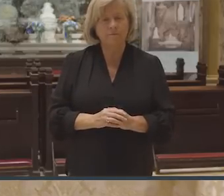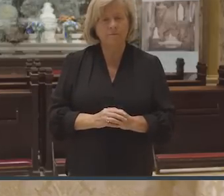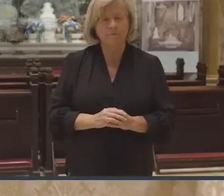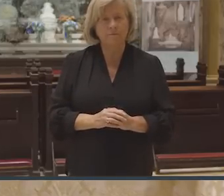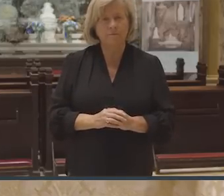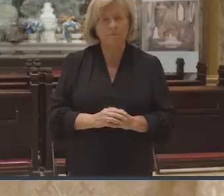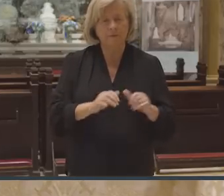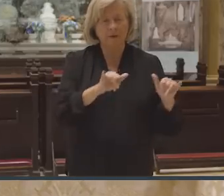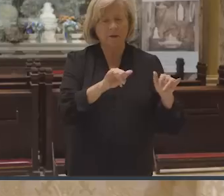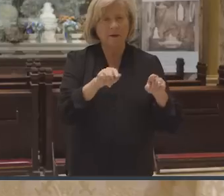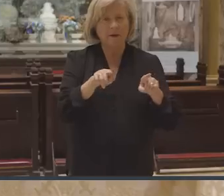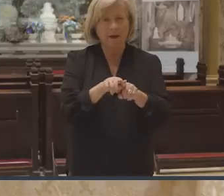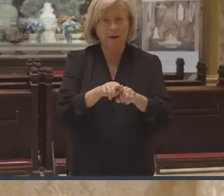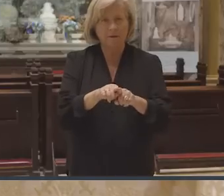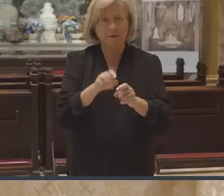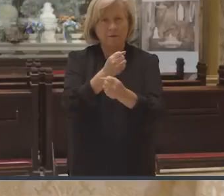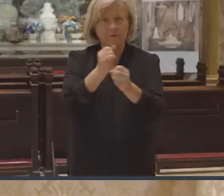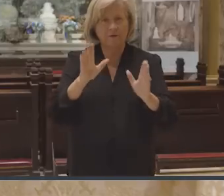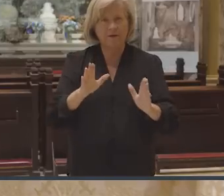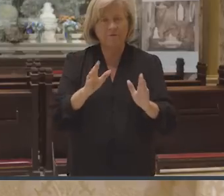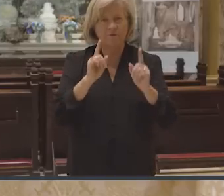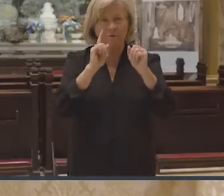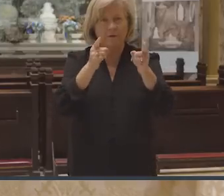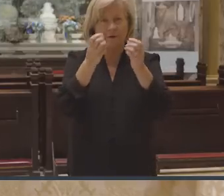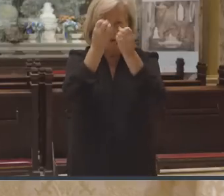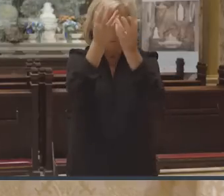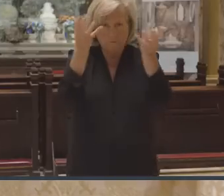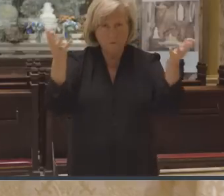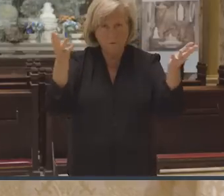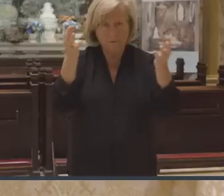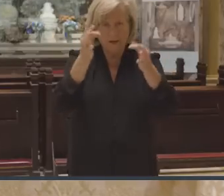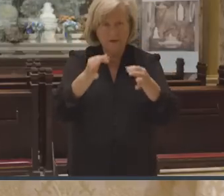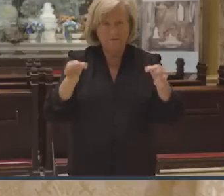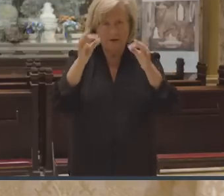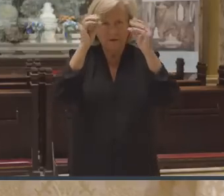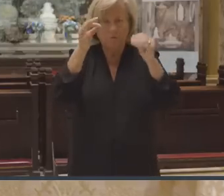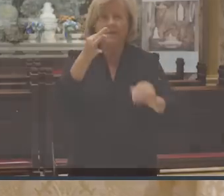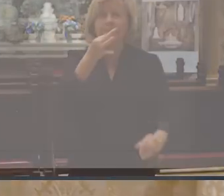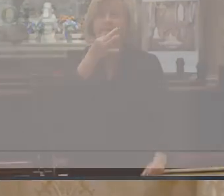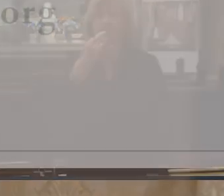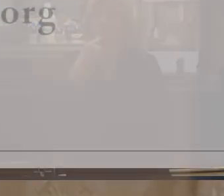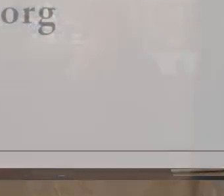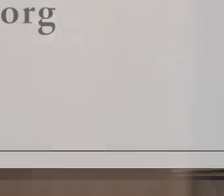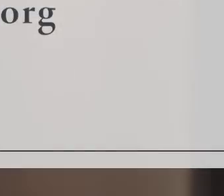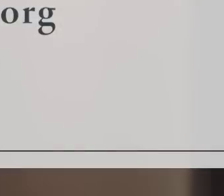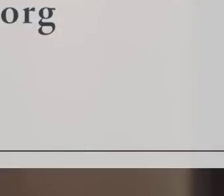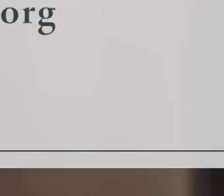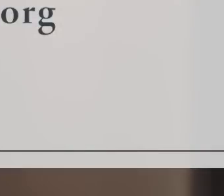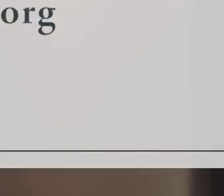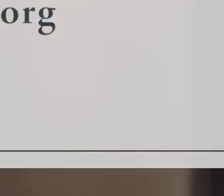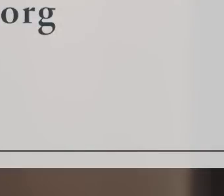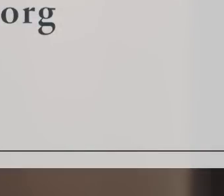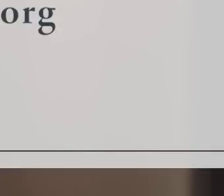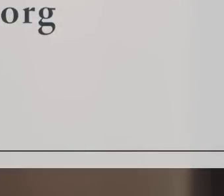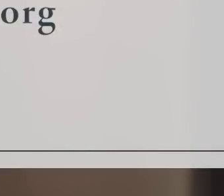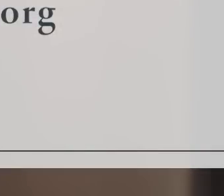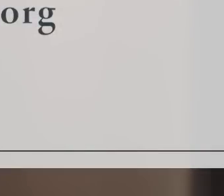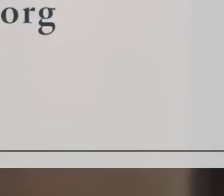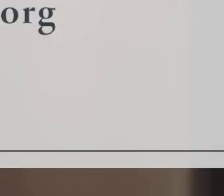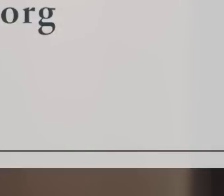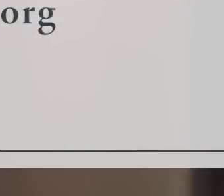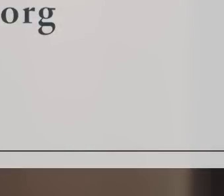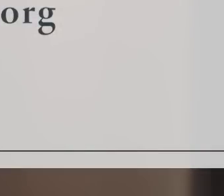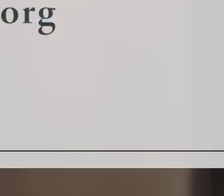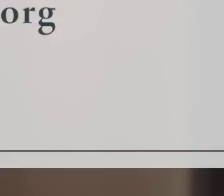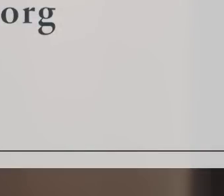At the Savior's command and formed by divine teaching, we dare to say, Our Father, who art in heaven,